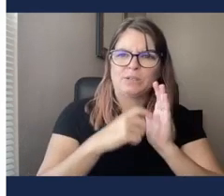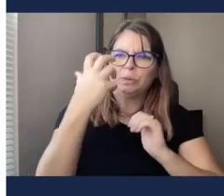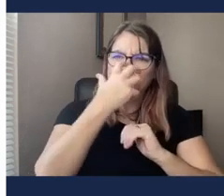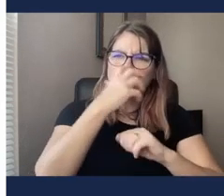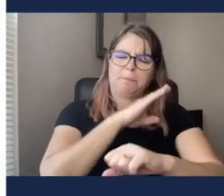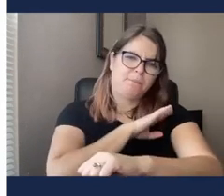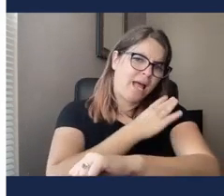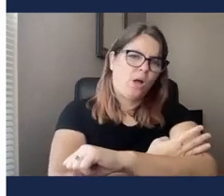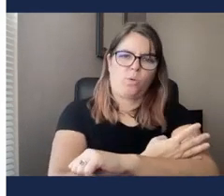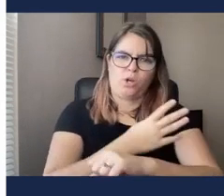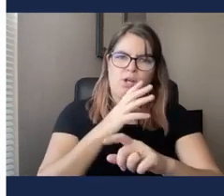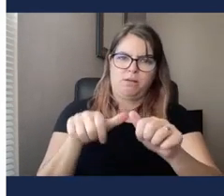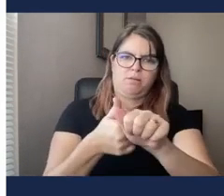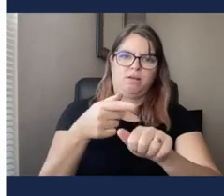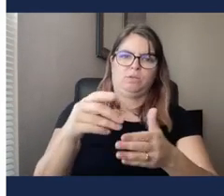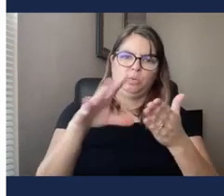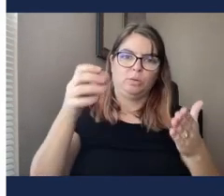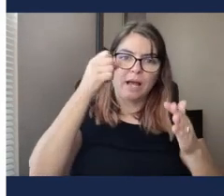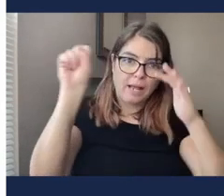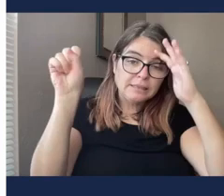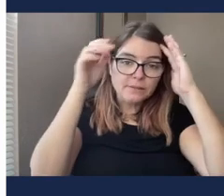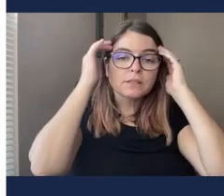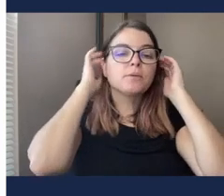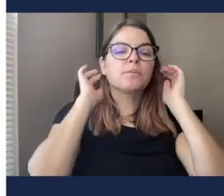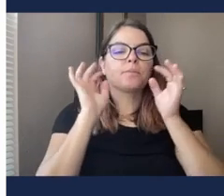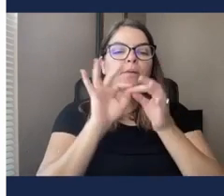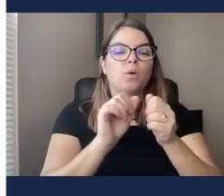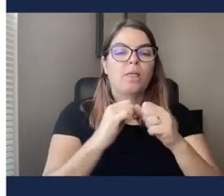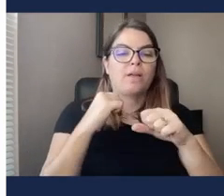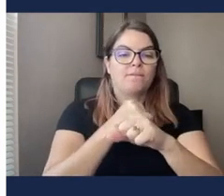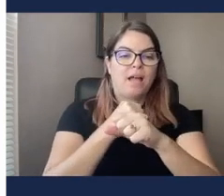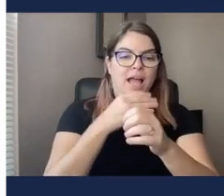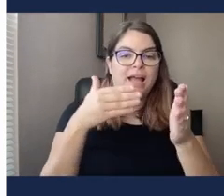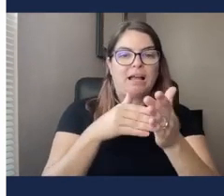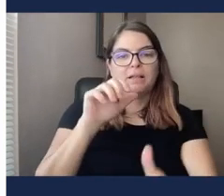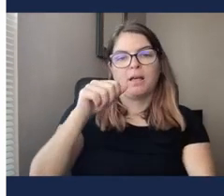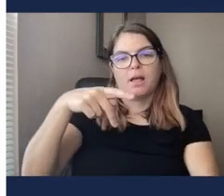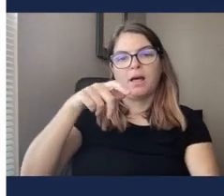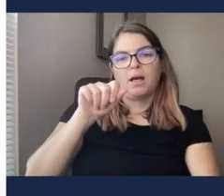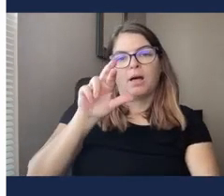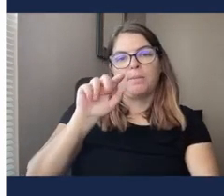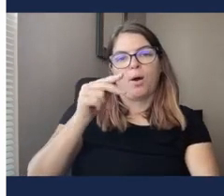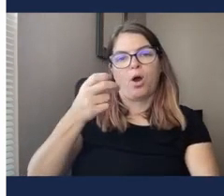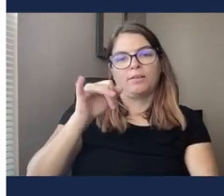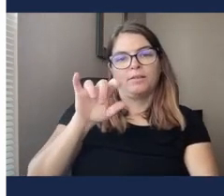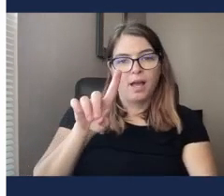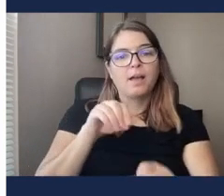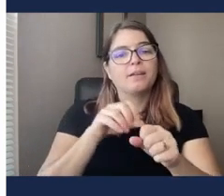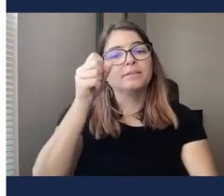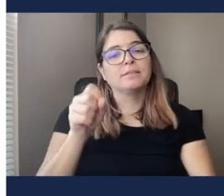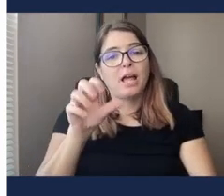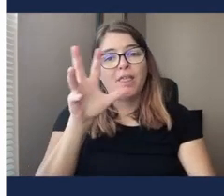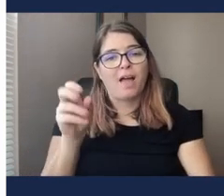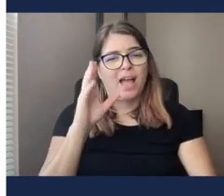student activism is around the fight against apartheid in South Africa. Now, I know this is